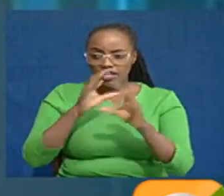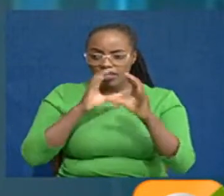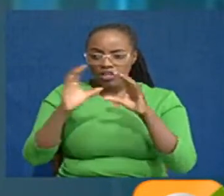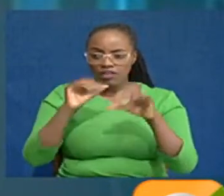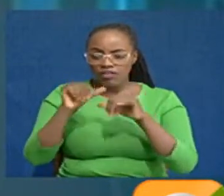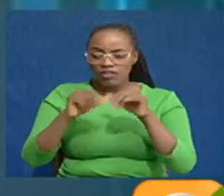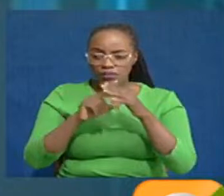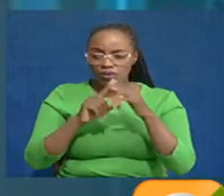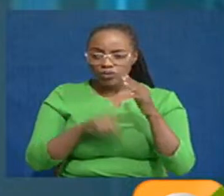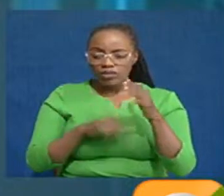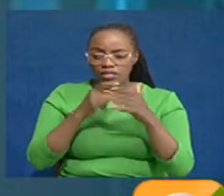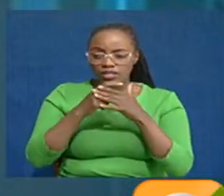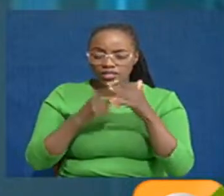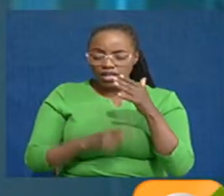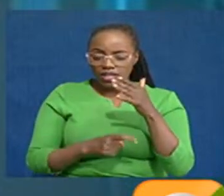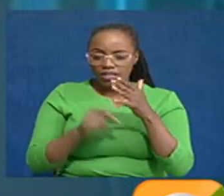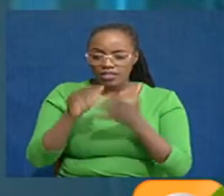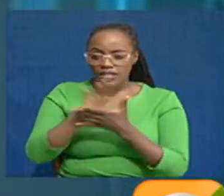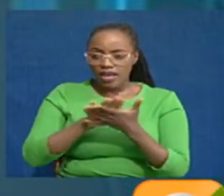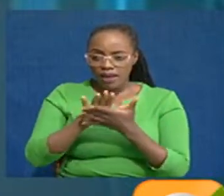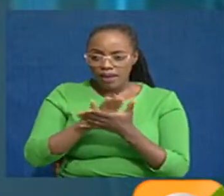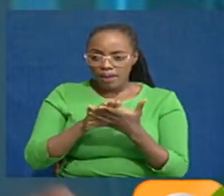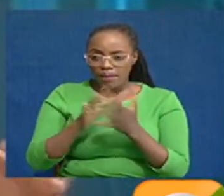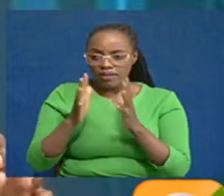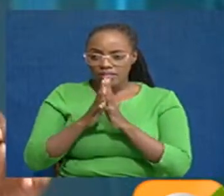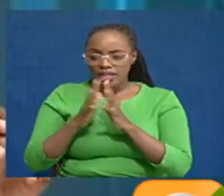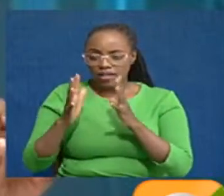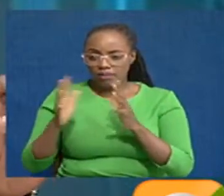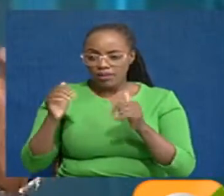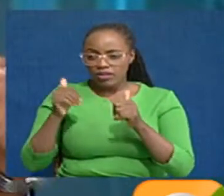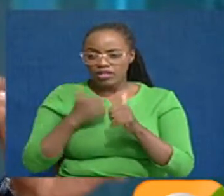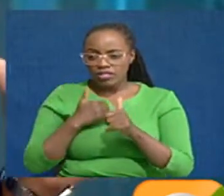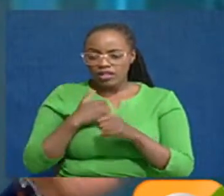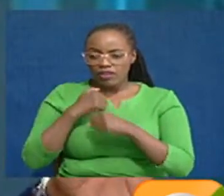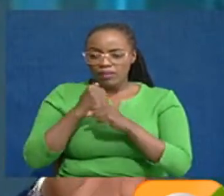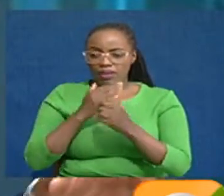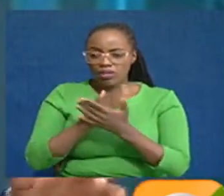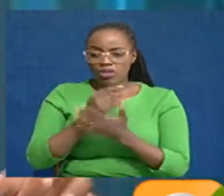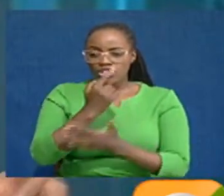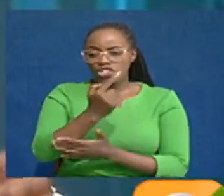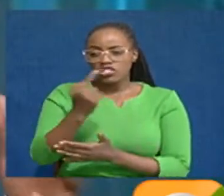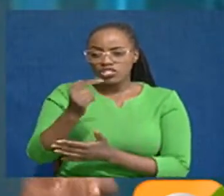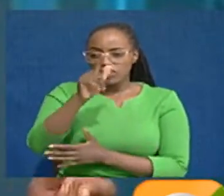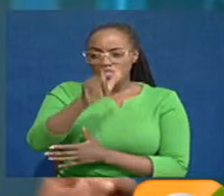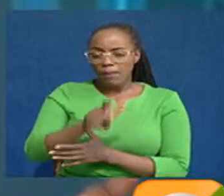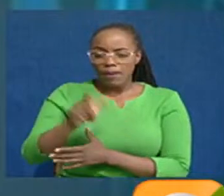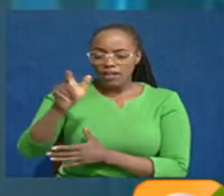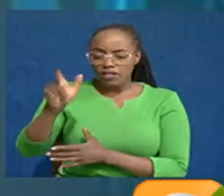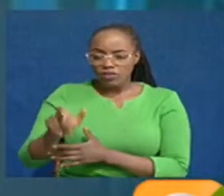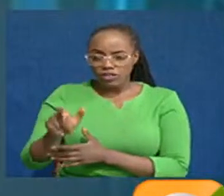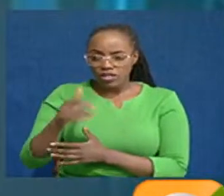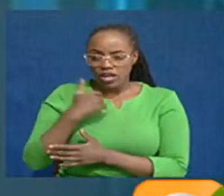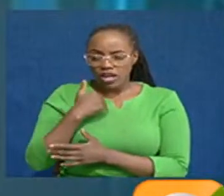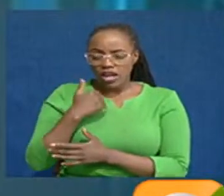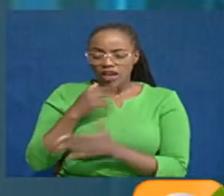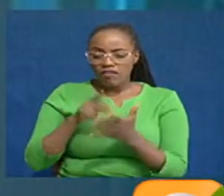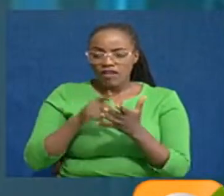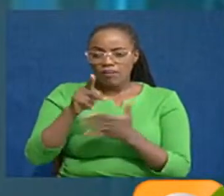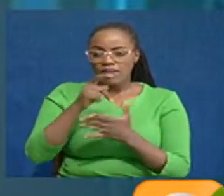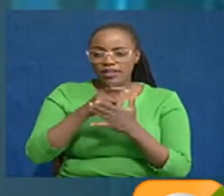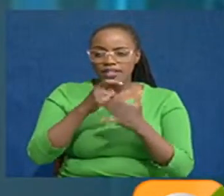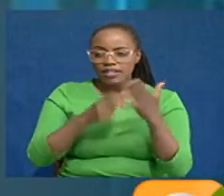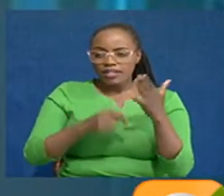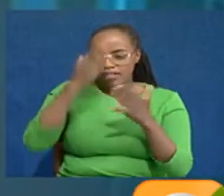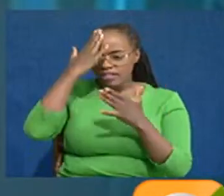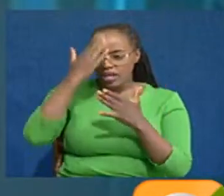around tax-based expansion becomes very important, just ensuring that each and every person contributes their fair share of taxes, so that you